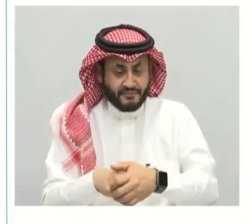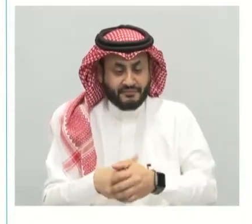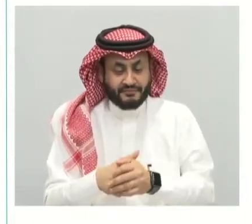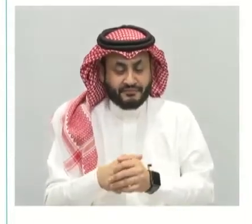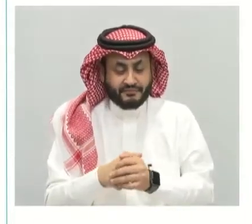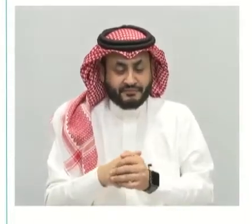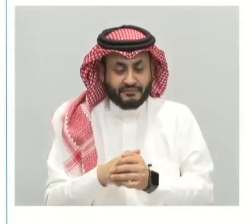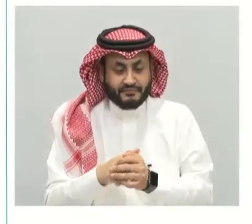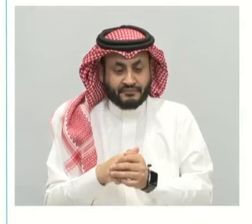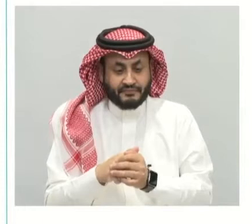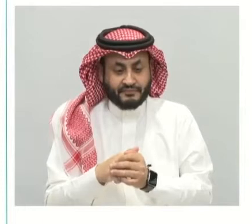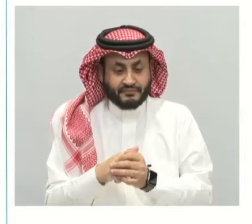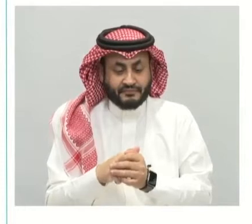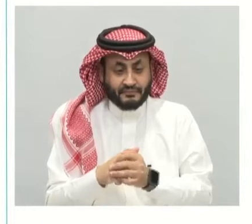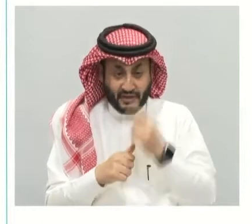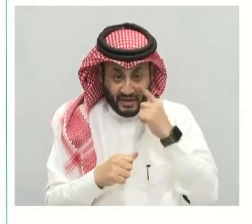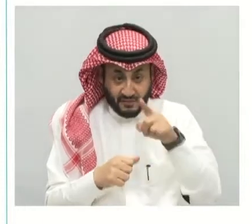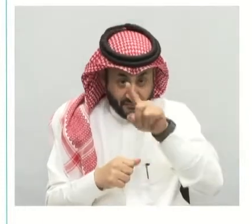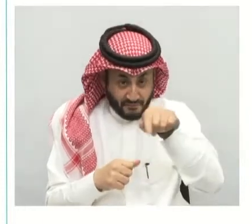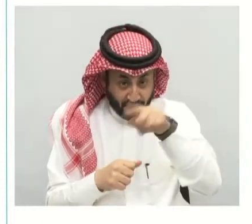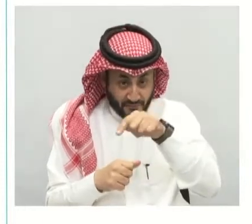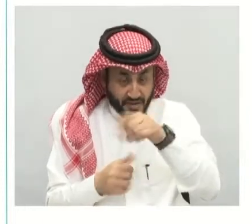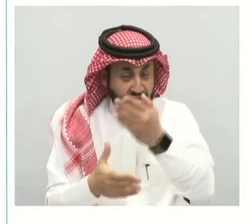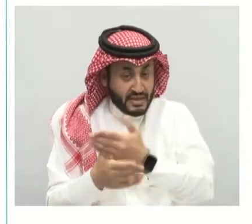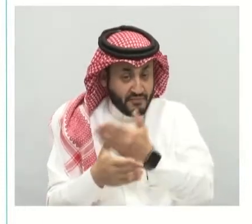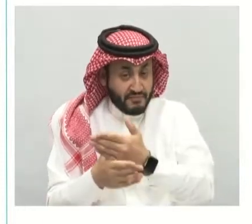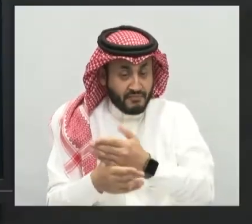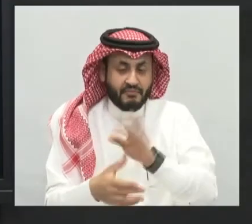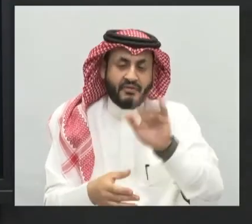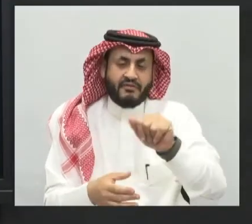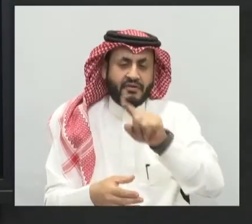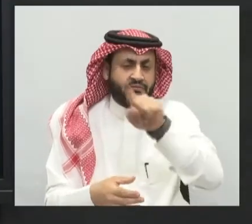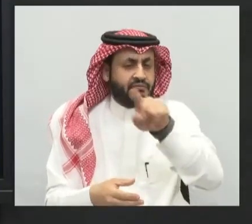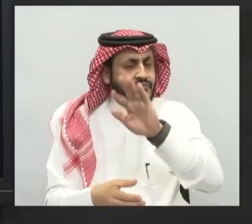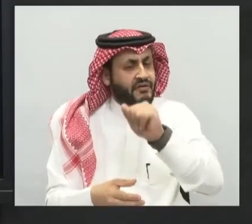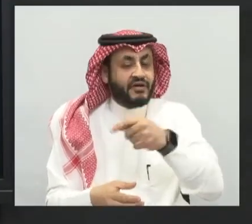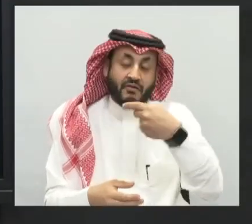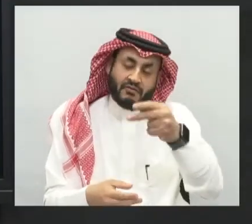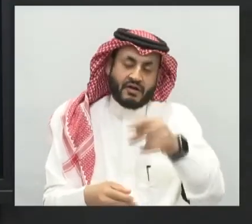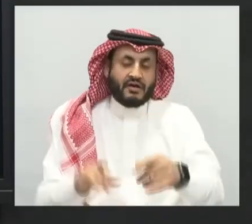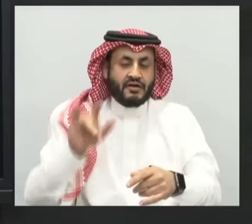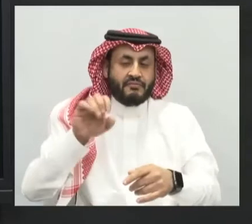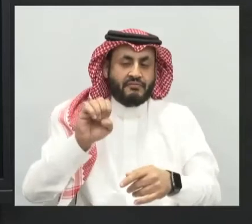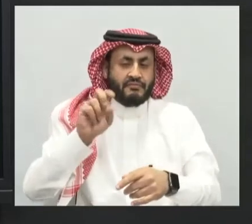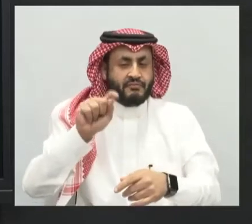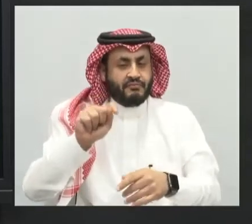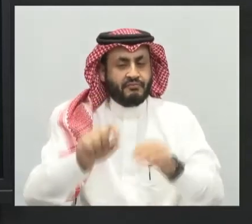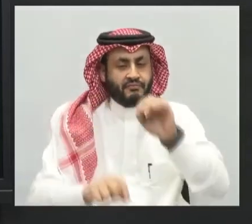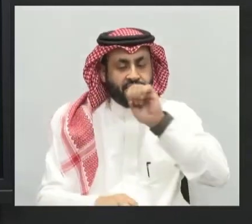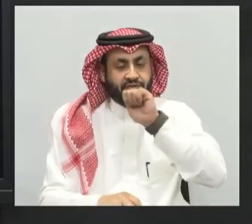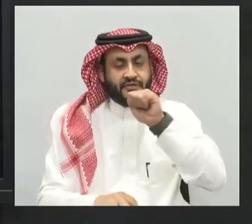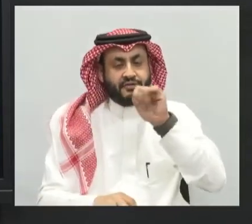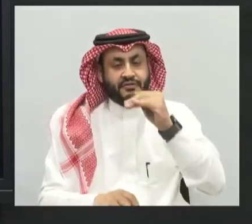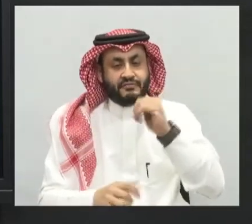Fred ride a bike? And here we answered both with yes. Why? Because there is no X sign on these